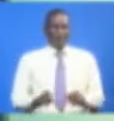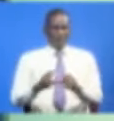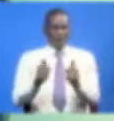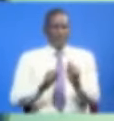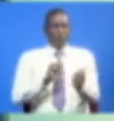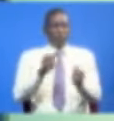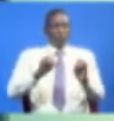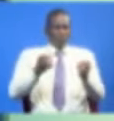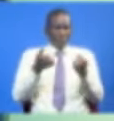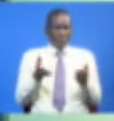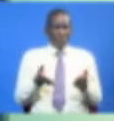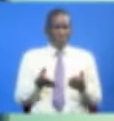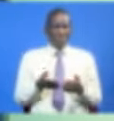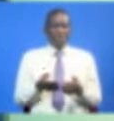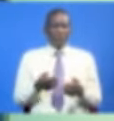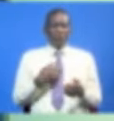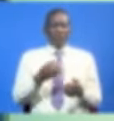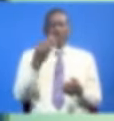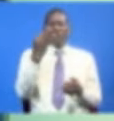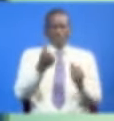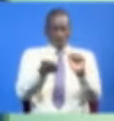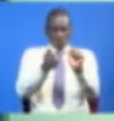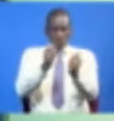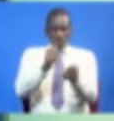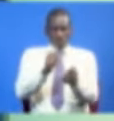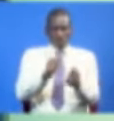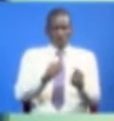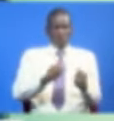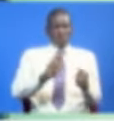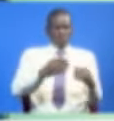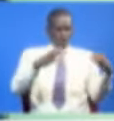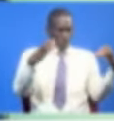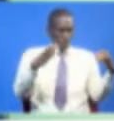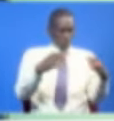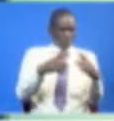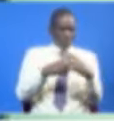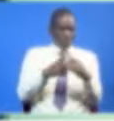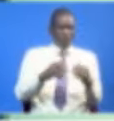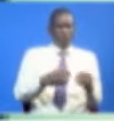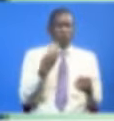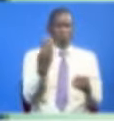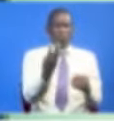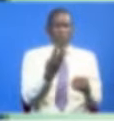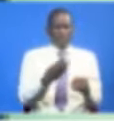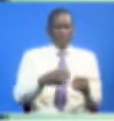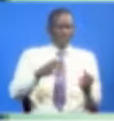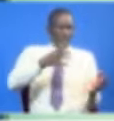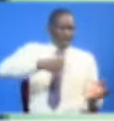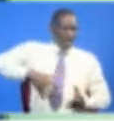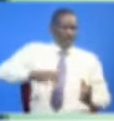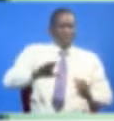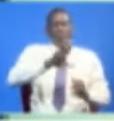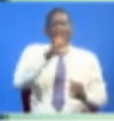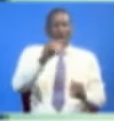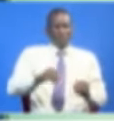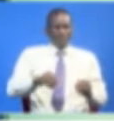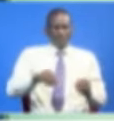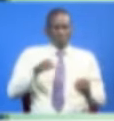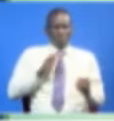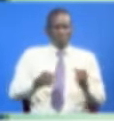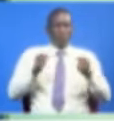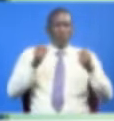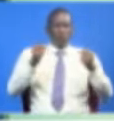Sports News now. There are three changes to the Lioness starting lineup for Wednesday's Rugby Africa Women's Cup clash against South